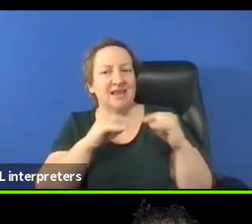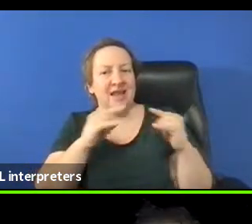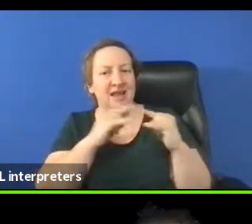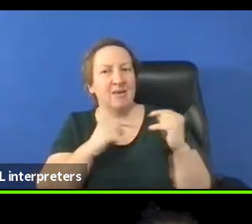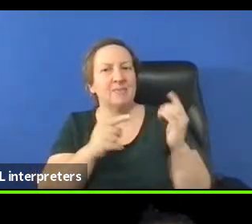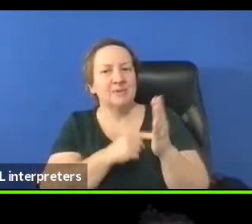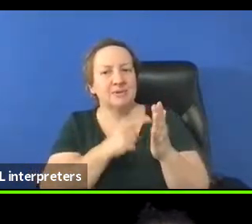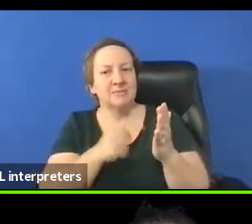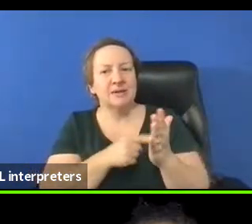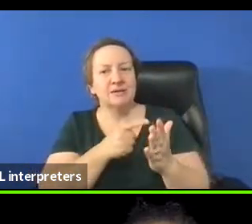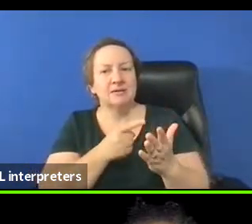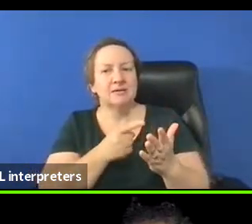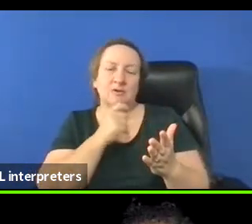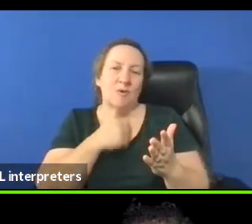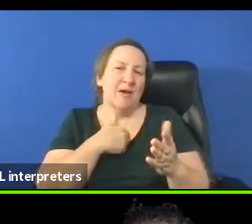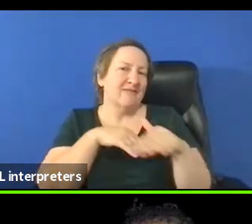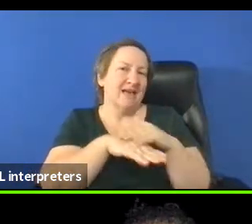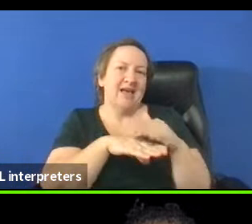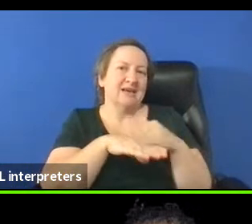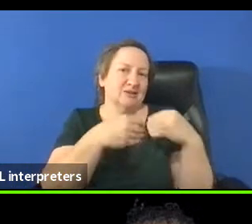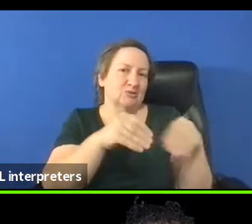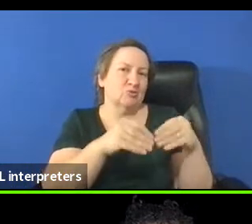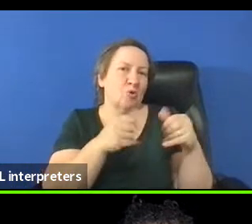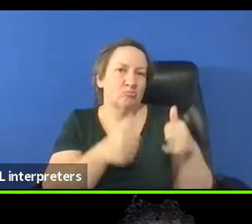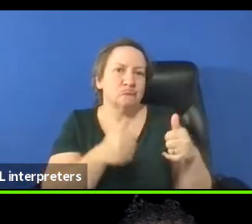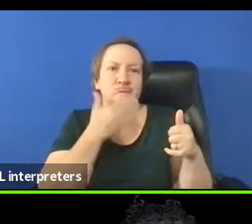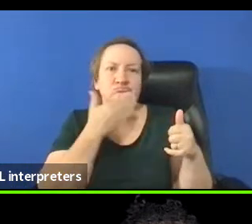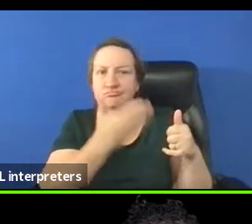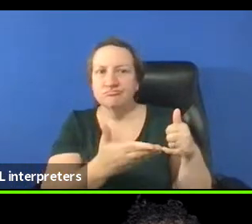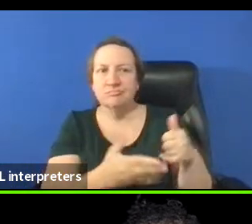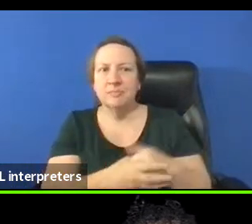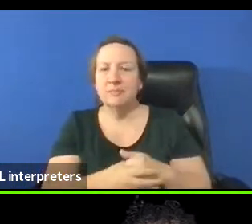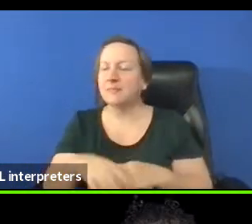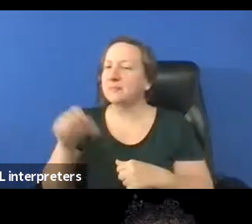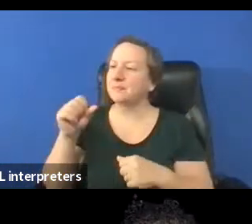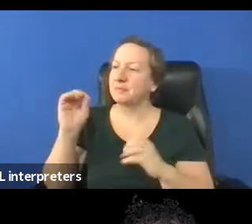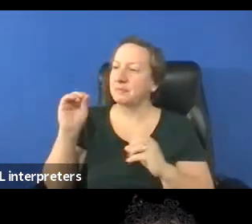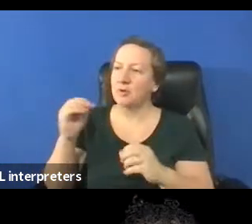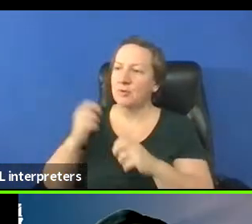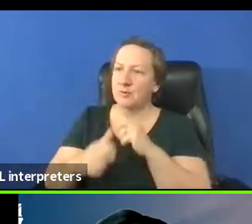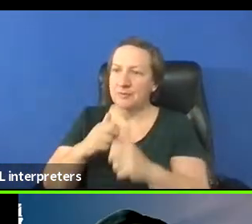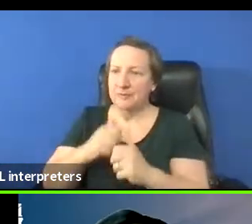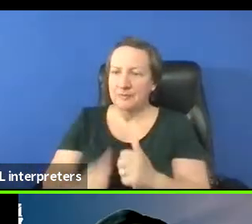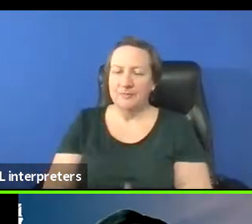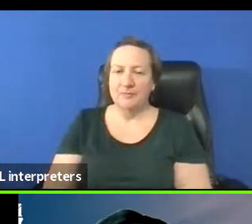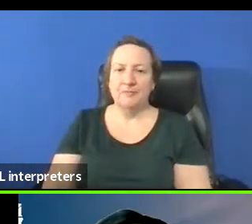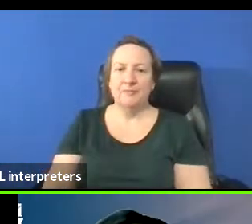you just don't have that access. So, all righty. Thank you. Yeah, no worries.